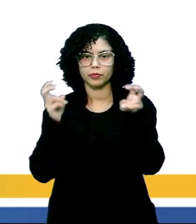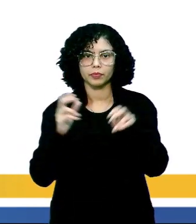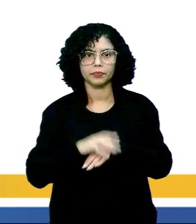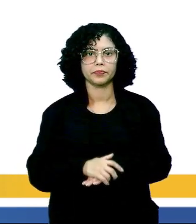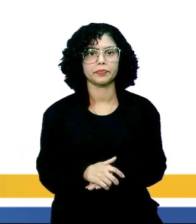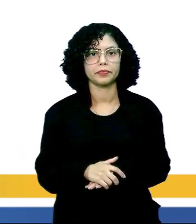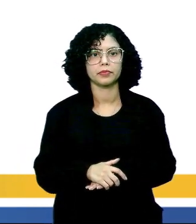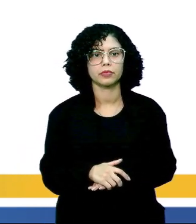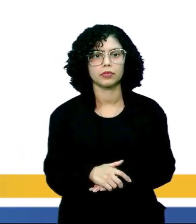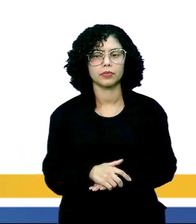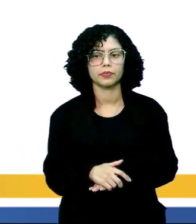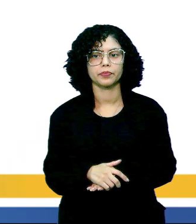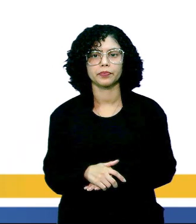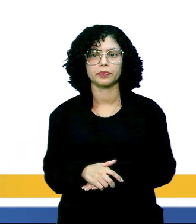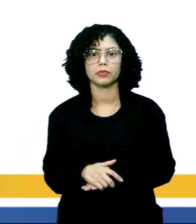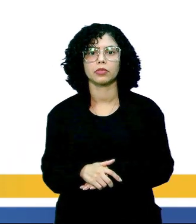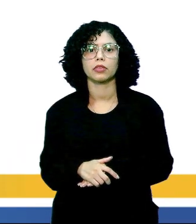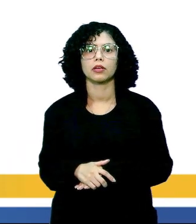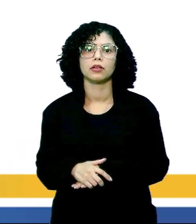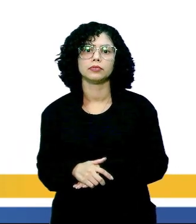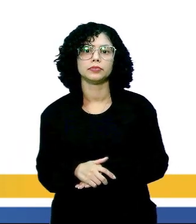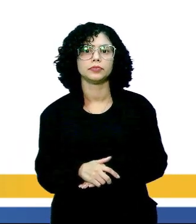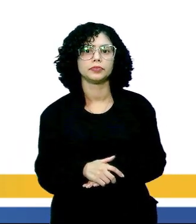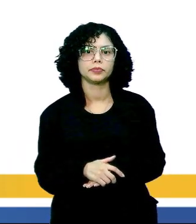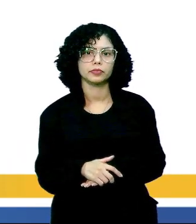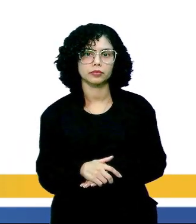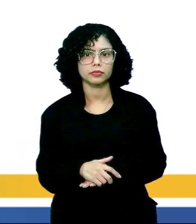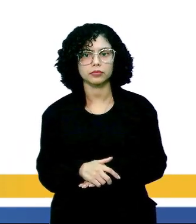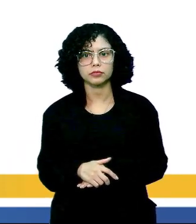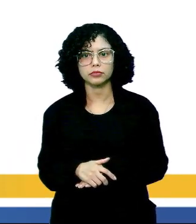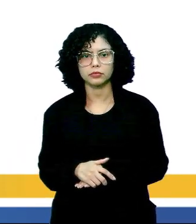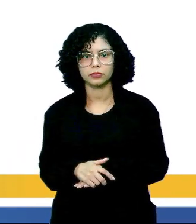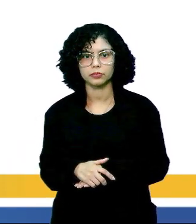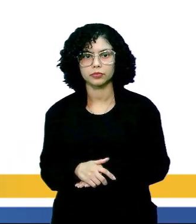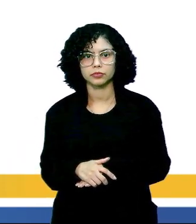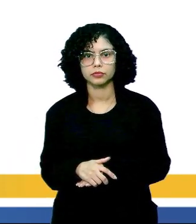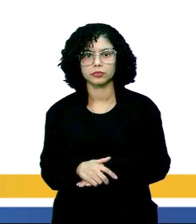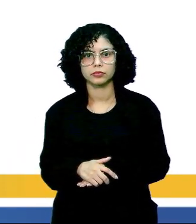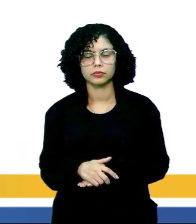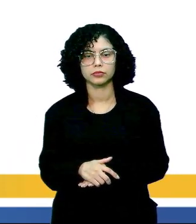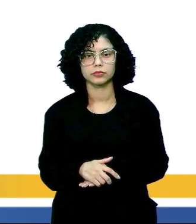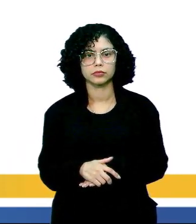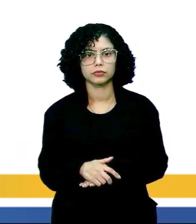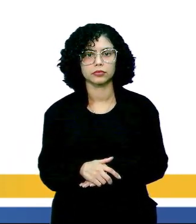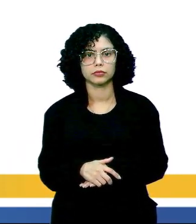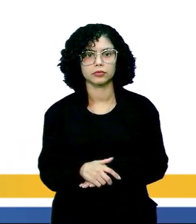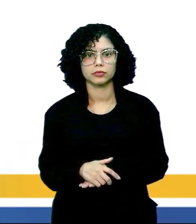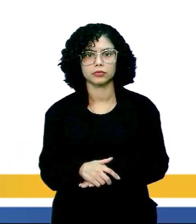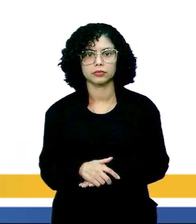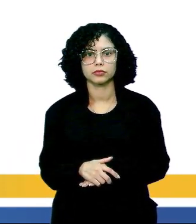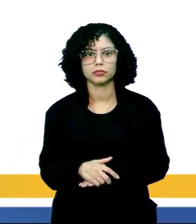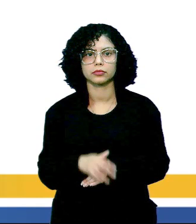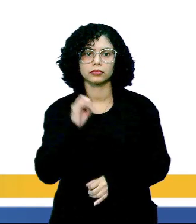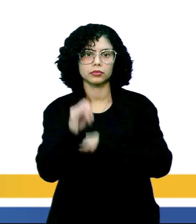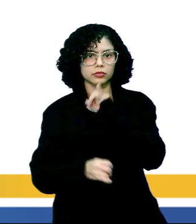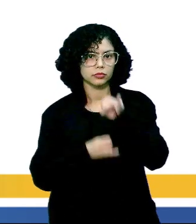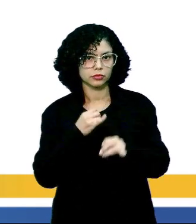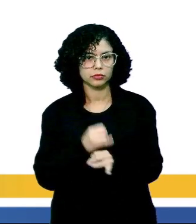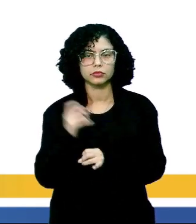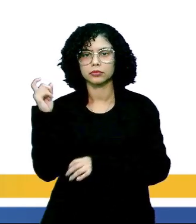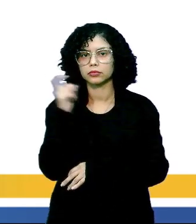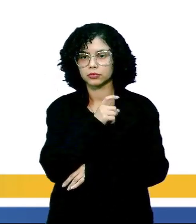de hoje, ok? I haven't been able to come to terms with all the lying that happens